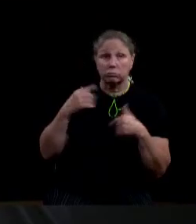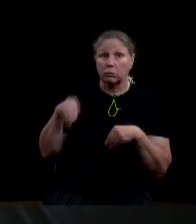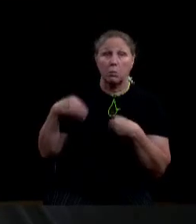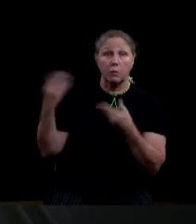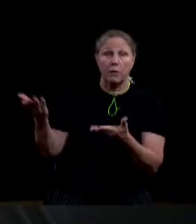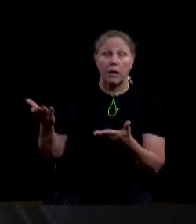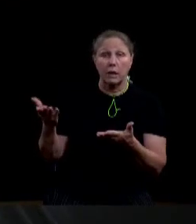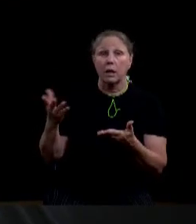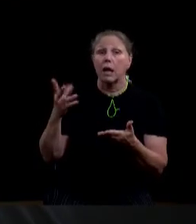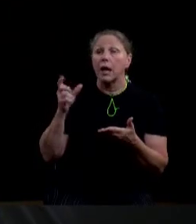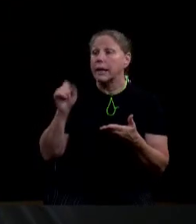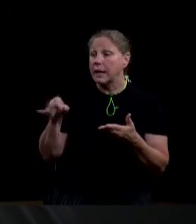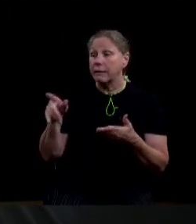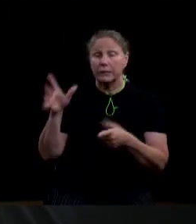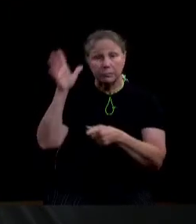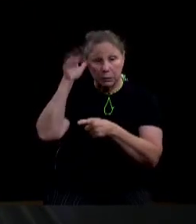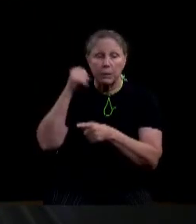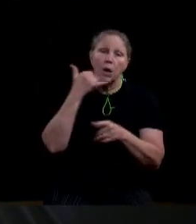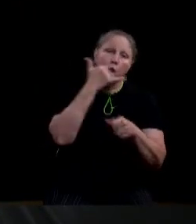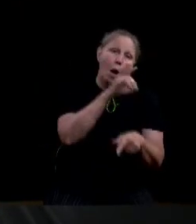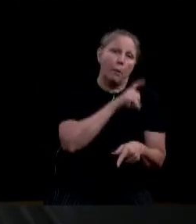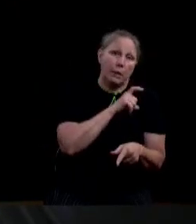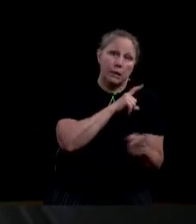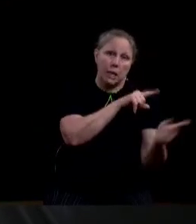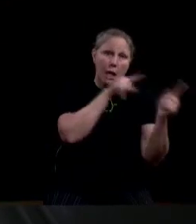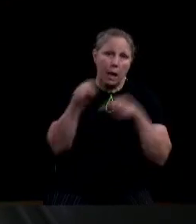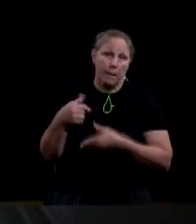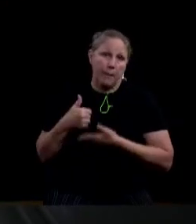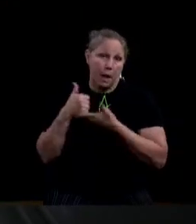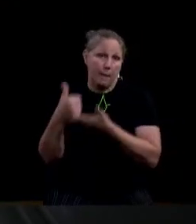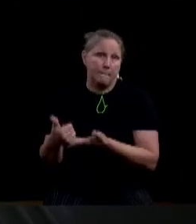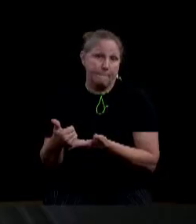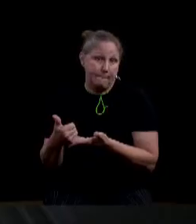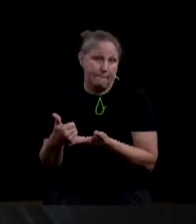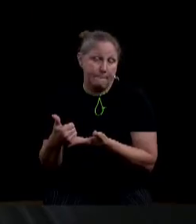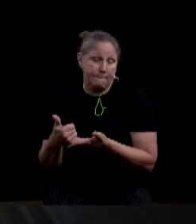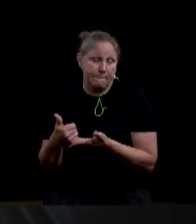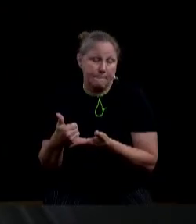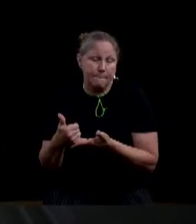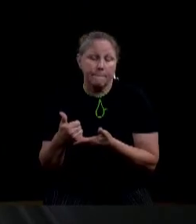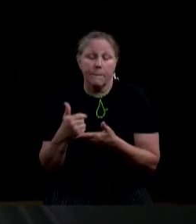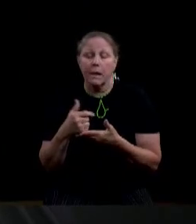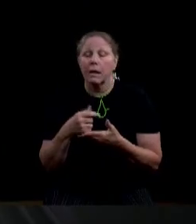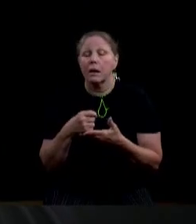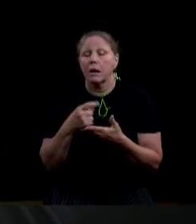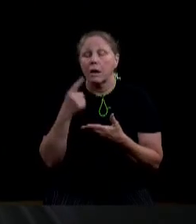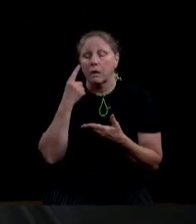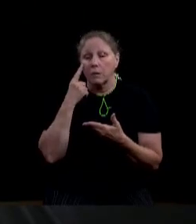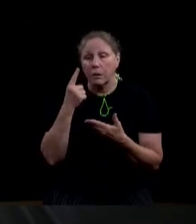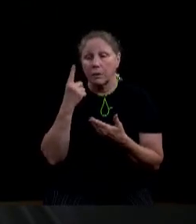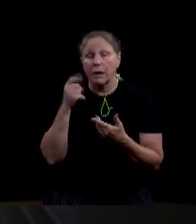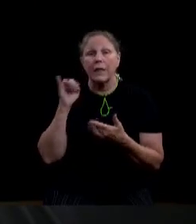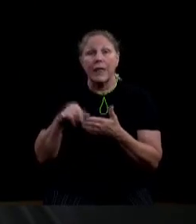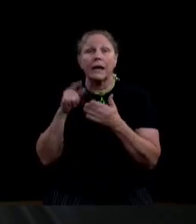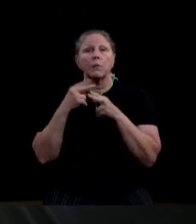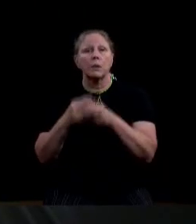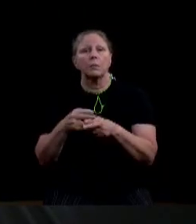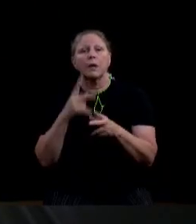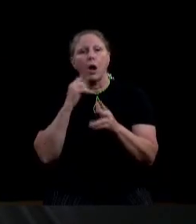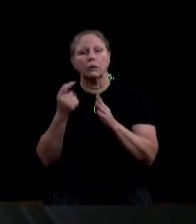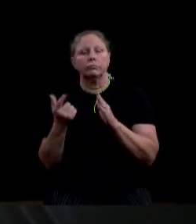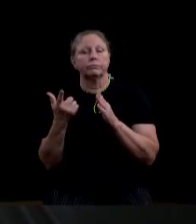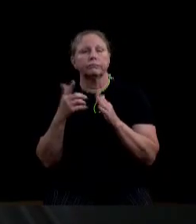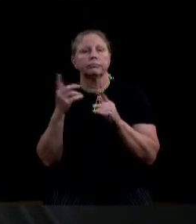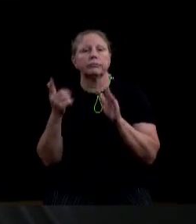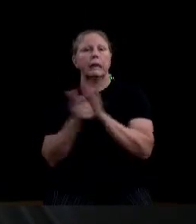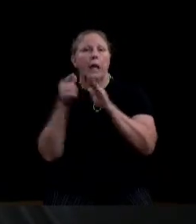assistance in enforcing, in that case, what would be considered criminal trespass. If the officers come out,